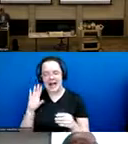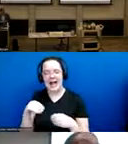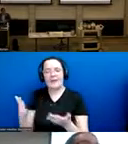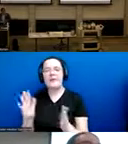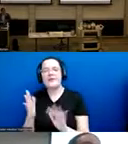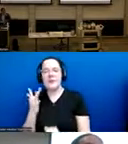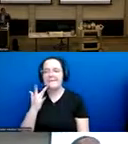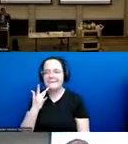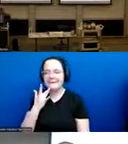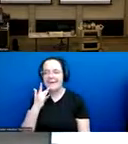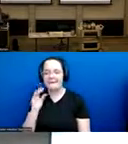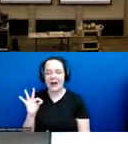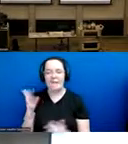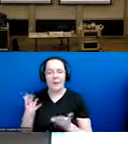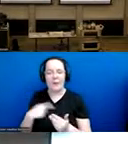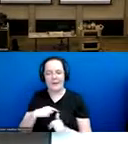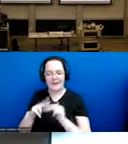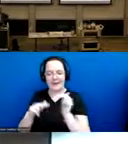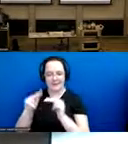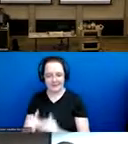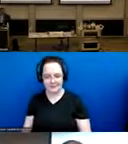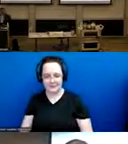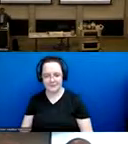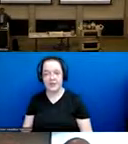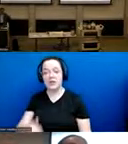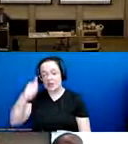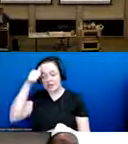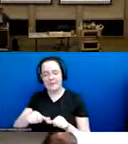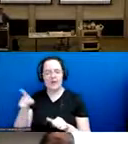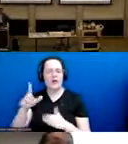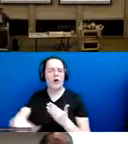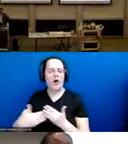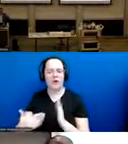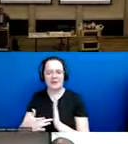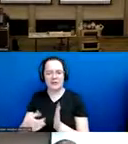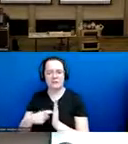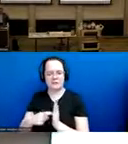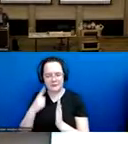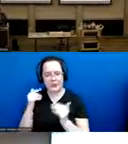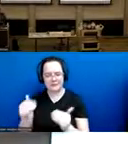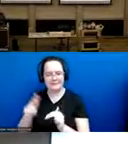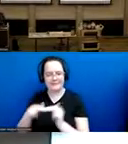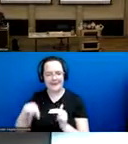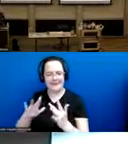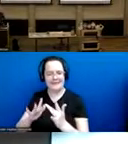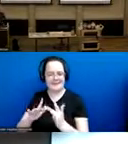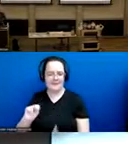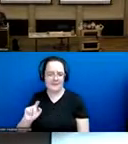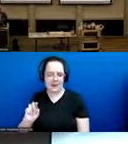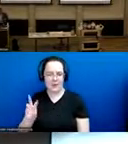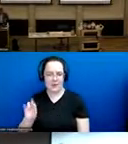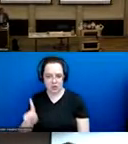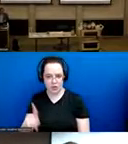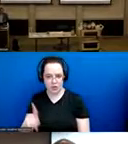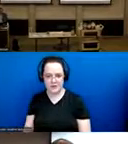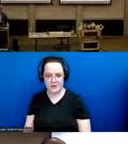that we're building. Right, so remember, these are all the technology that is required to build these networks. And now what we're doing in cooperation with